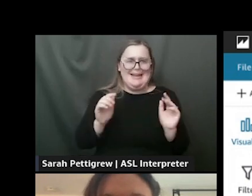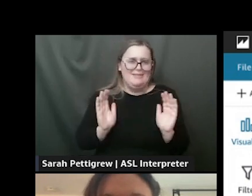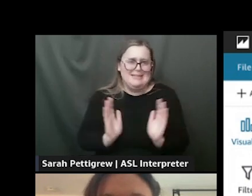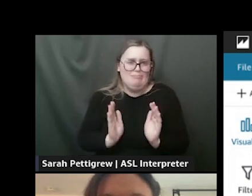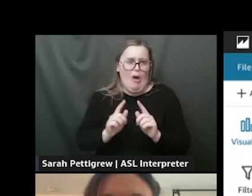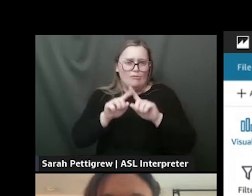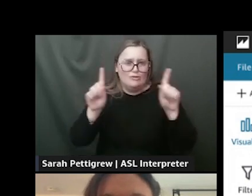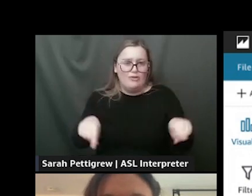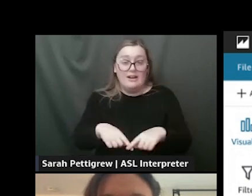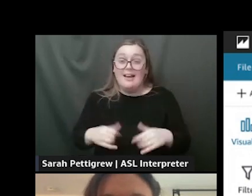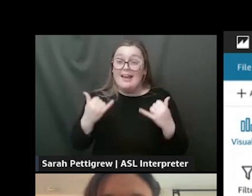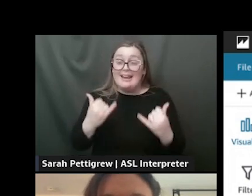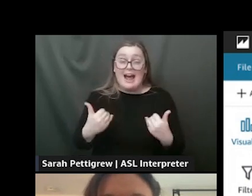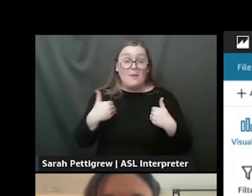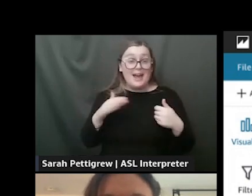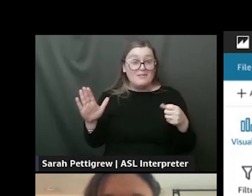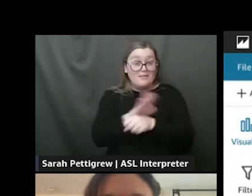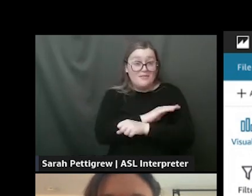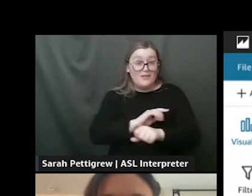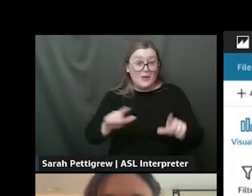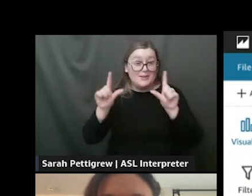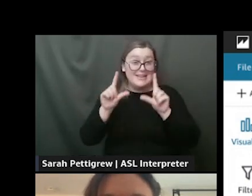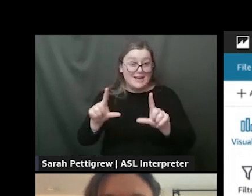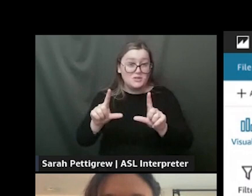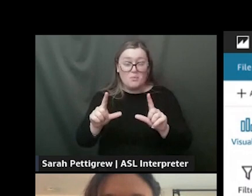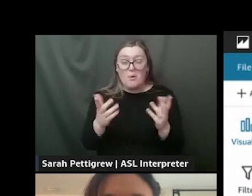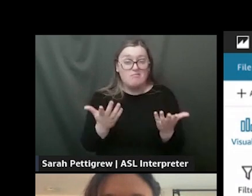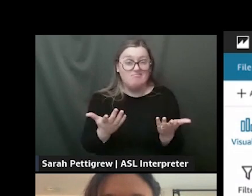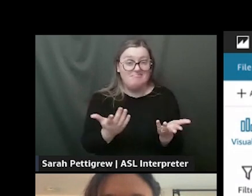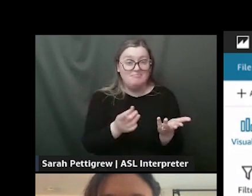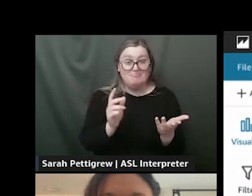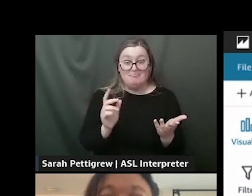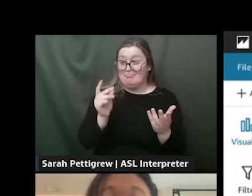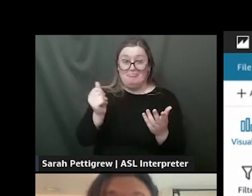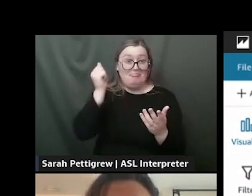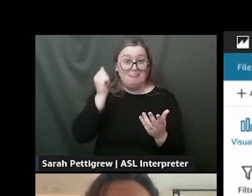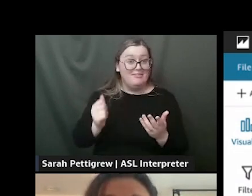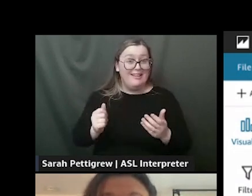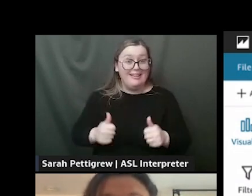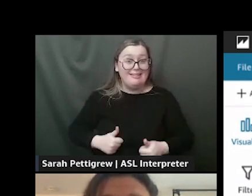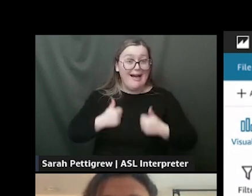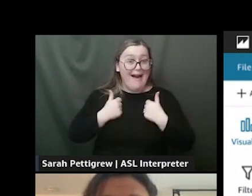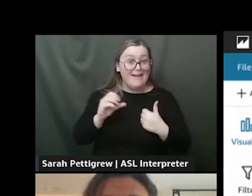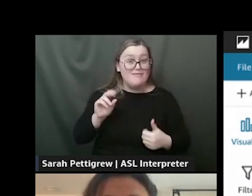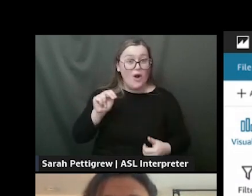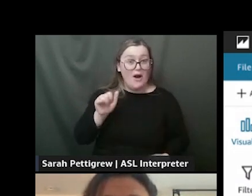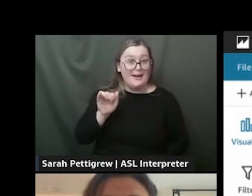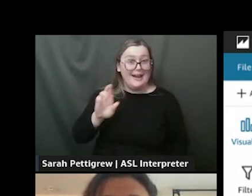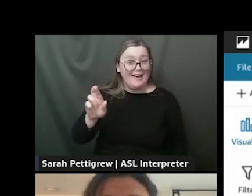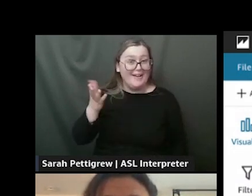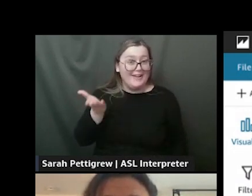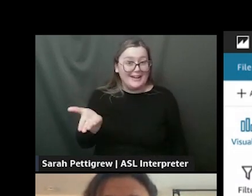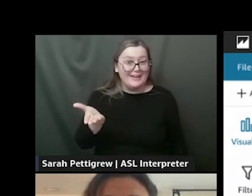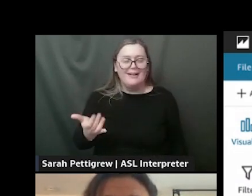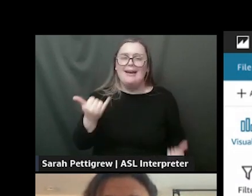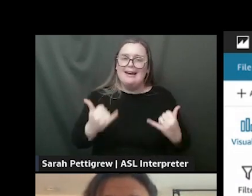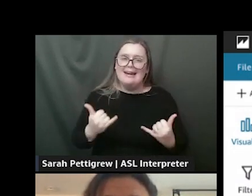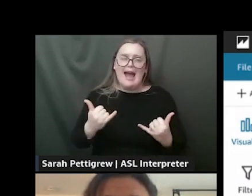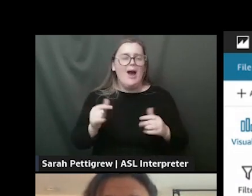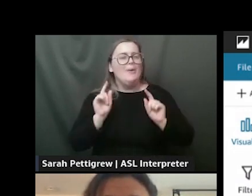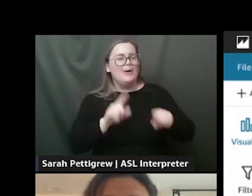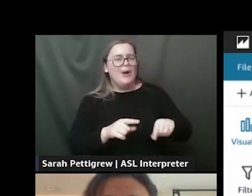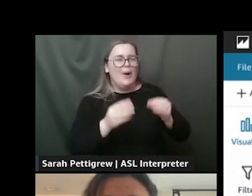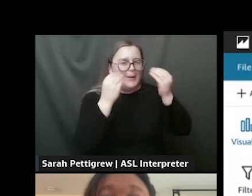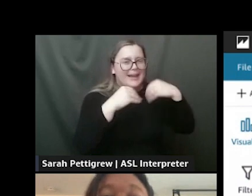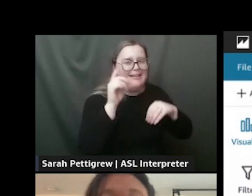quickly, we have an entire dashboard. We just did that live on air, and you know, now we can go and eat lunch instead of spending a lot more